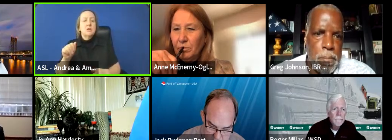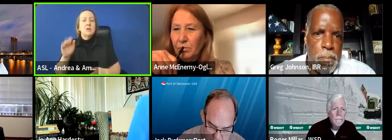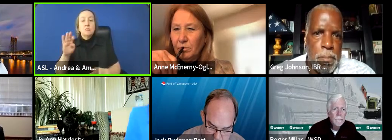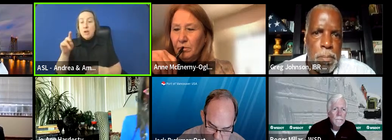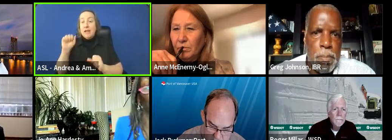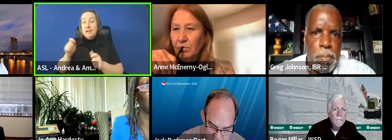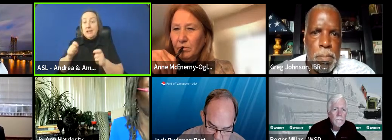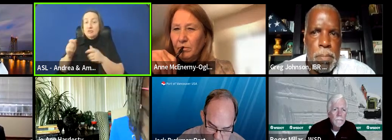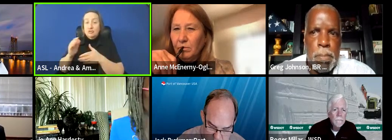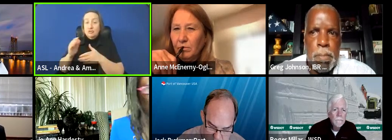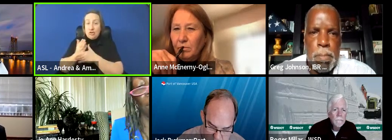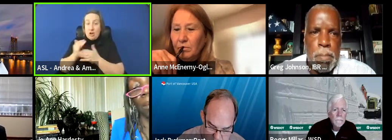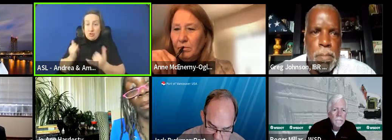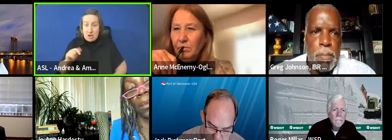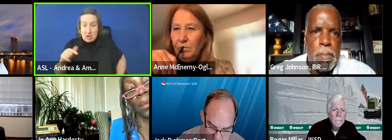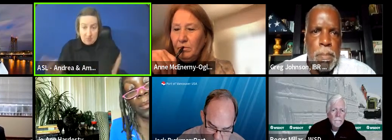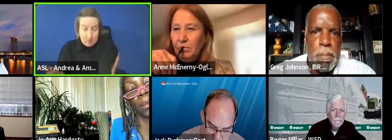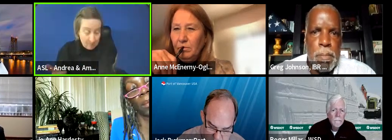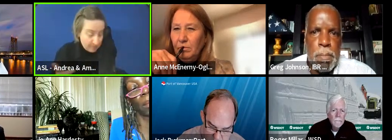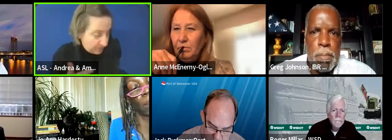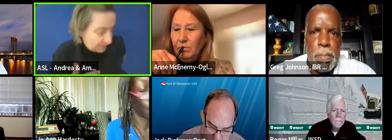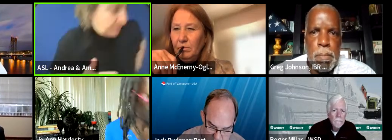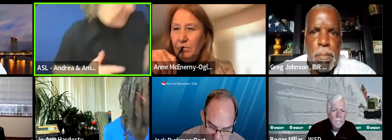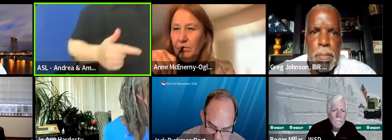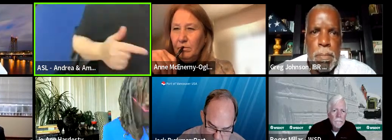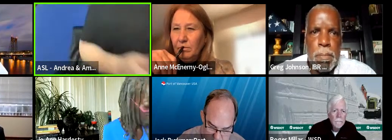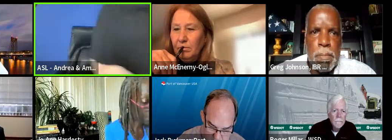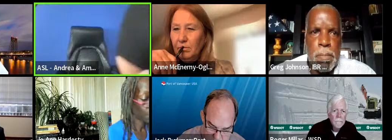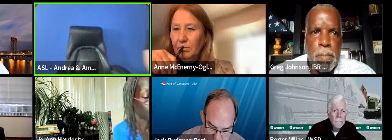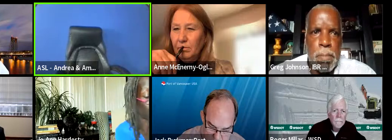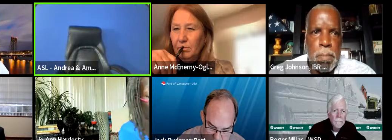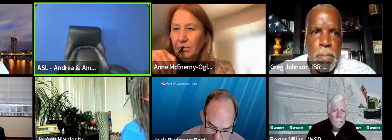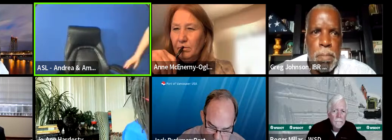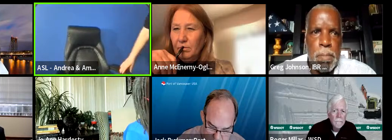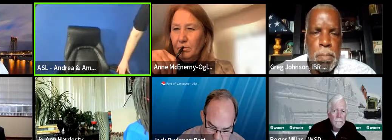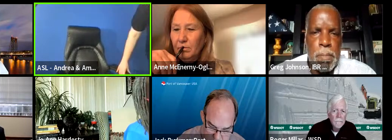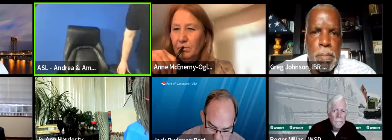share. Okay.